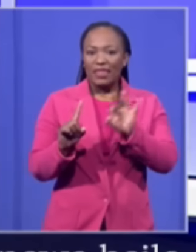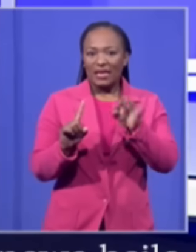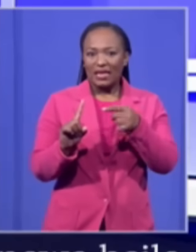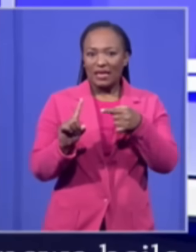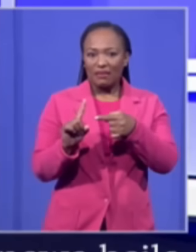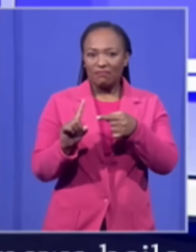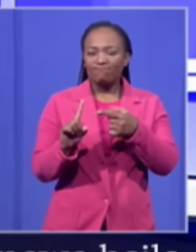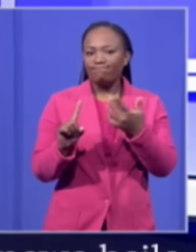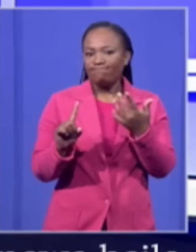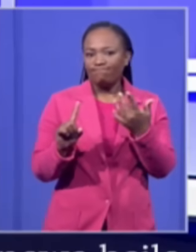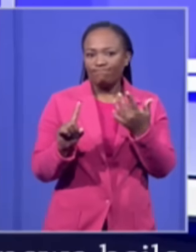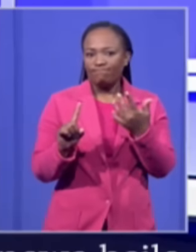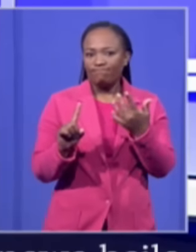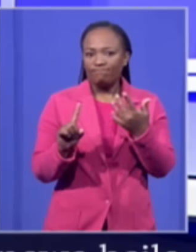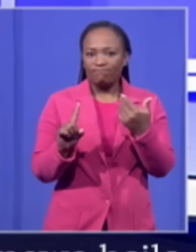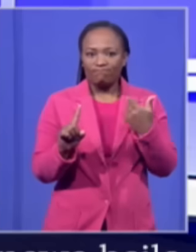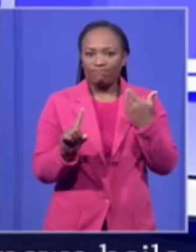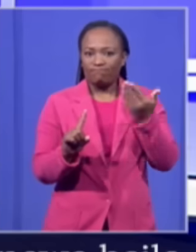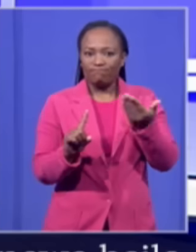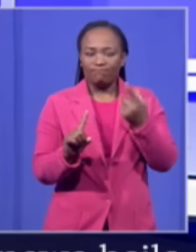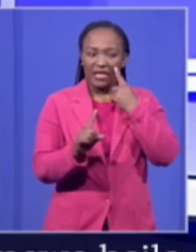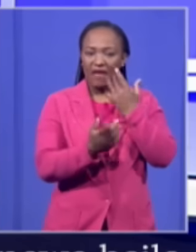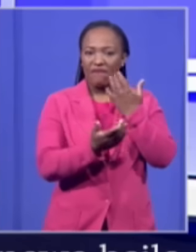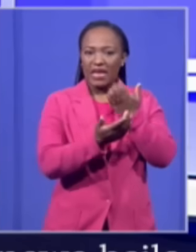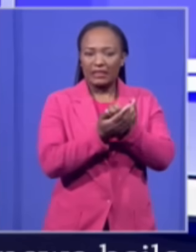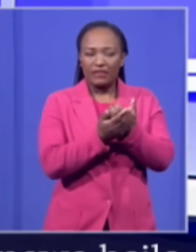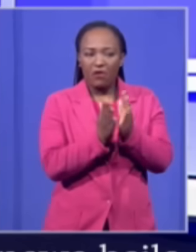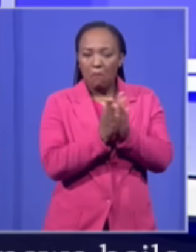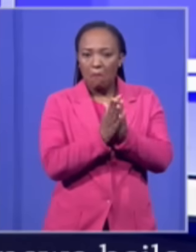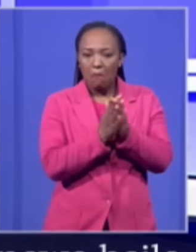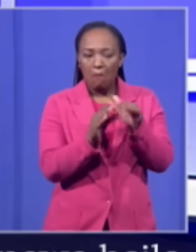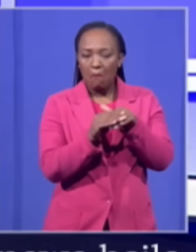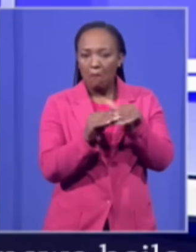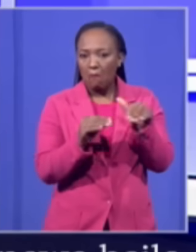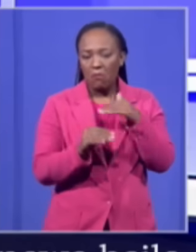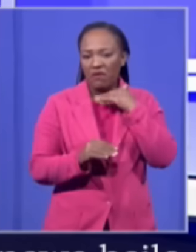o reteletswe ke go tlamela ka mabaka a utlwalang mo kopong ya gagwe.